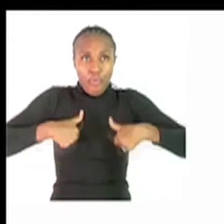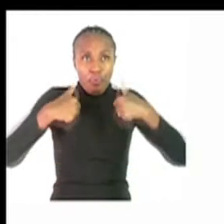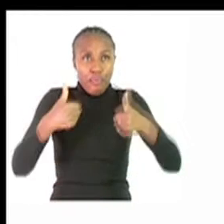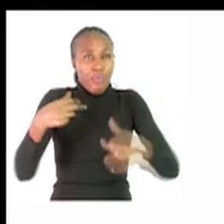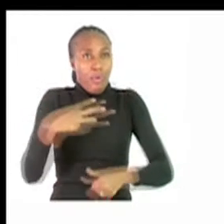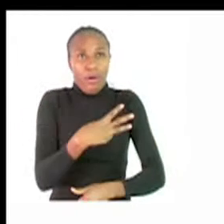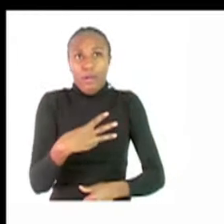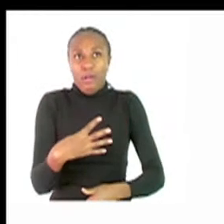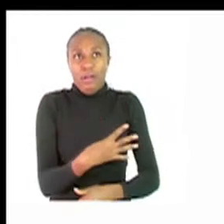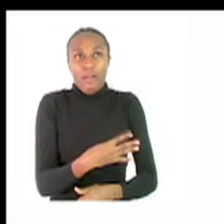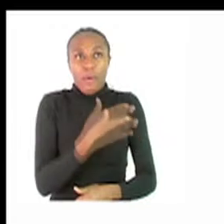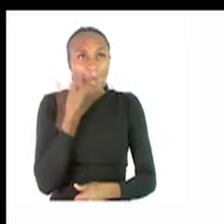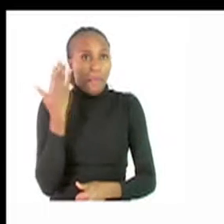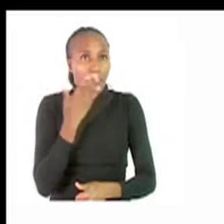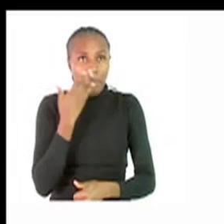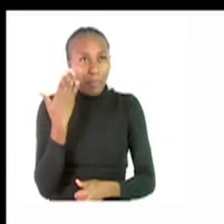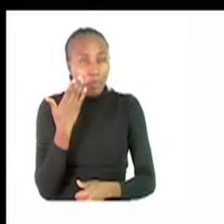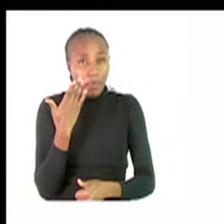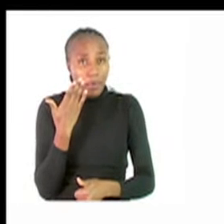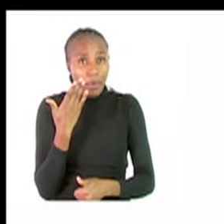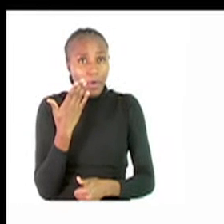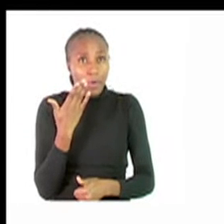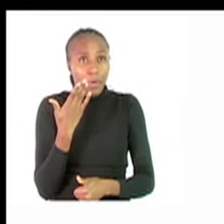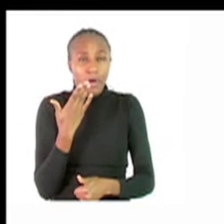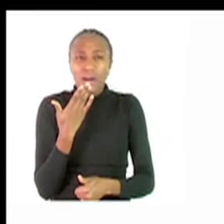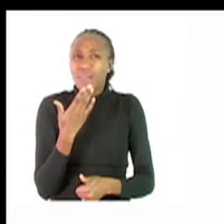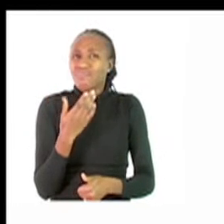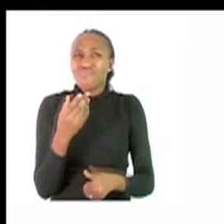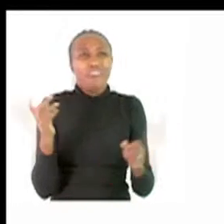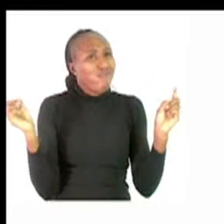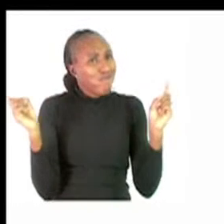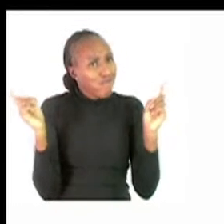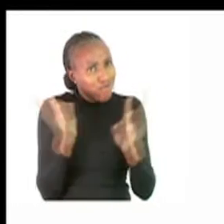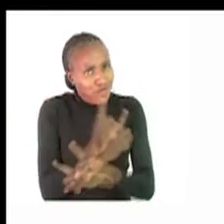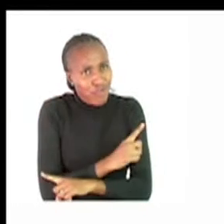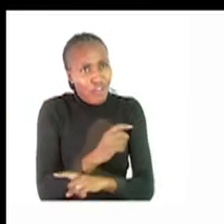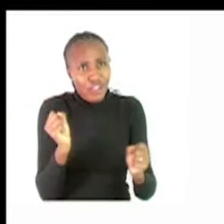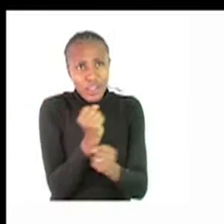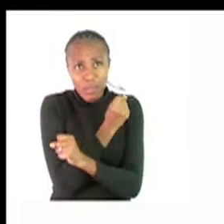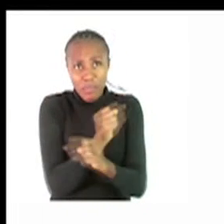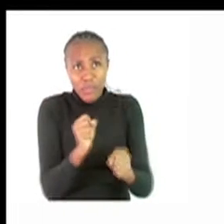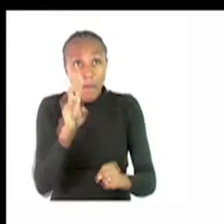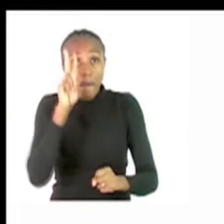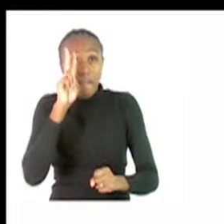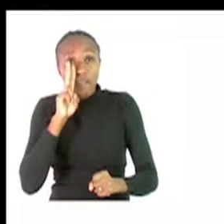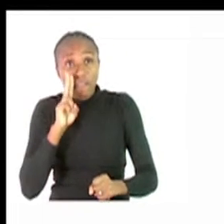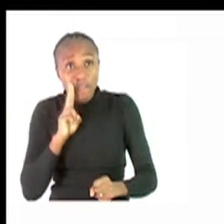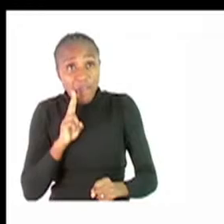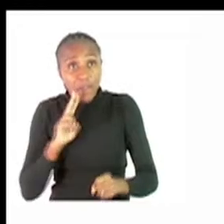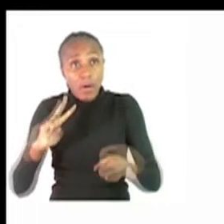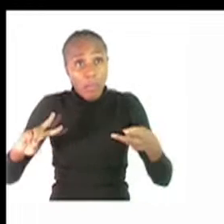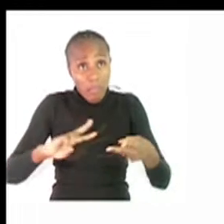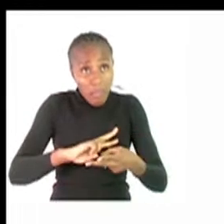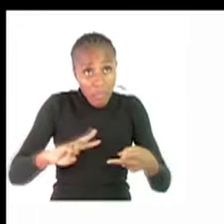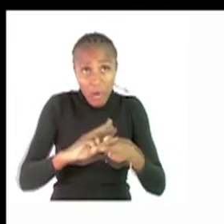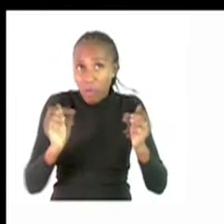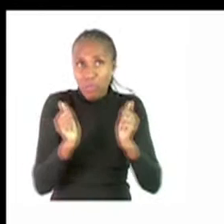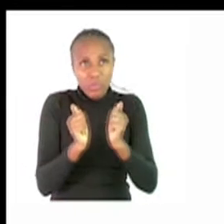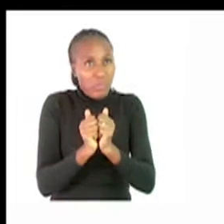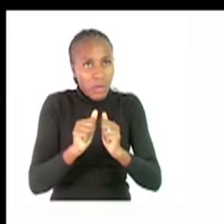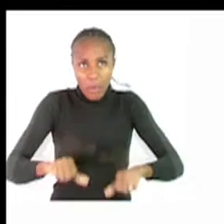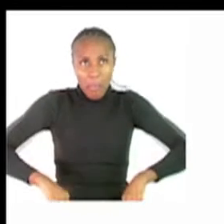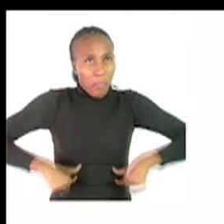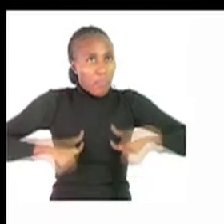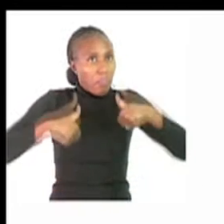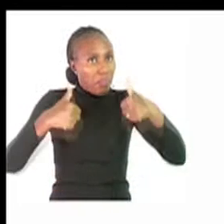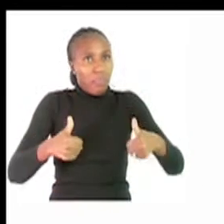Having sex with a virgin cannot cure HIV and AIDS.